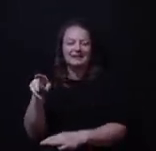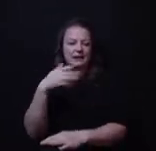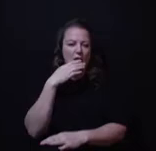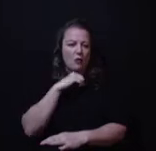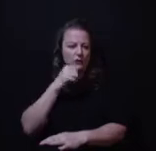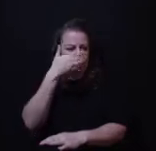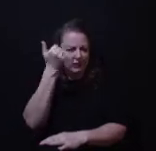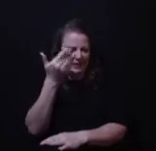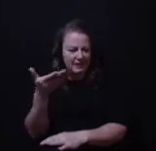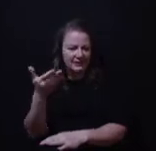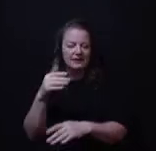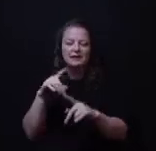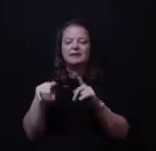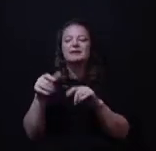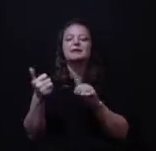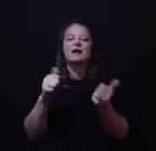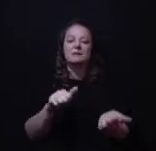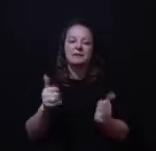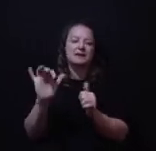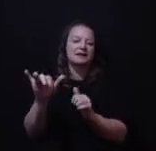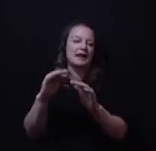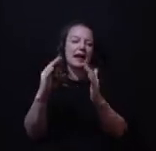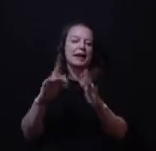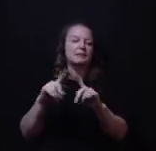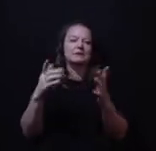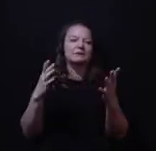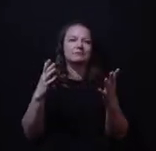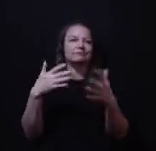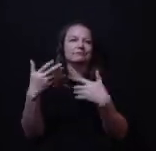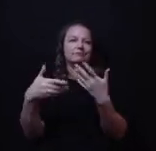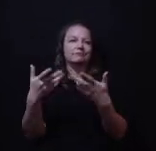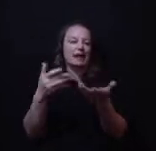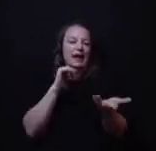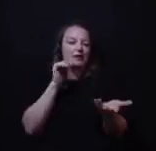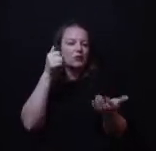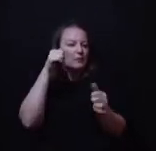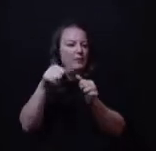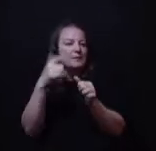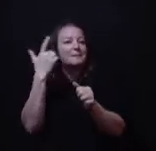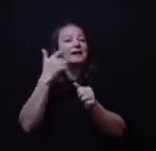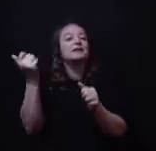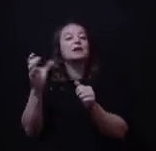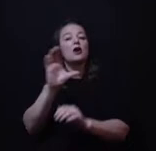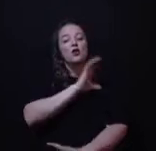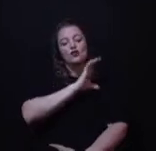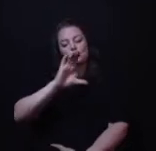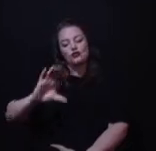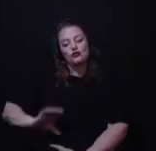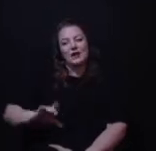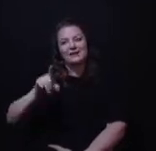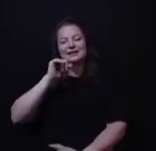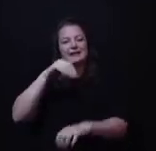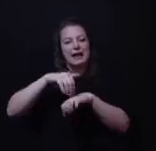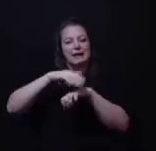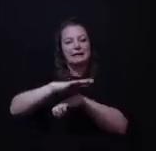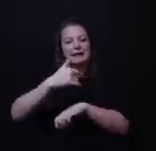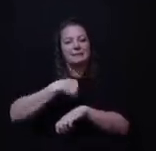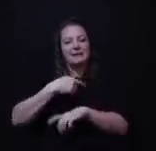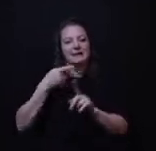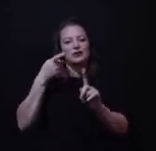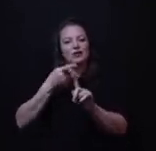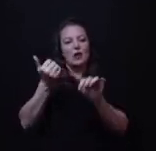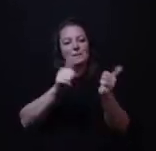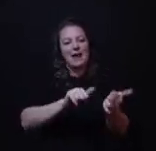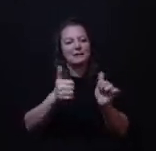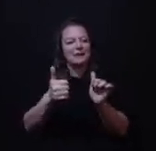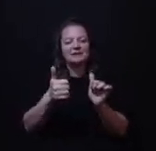also baptized the household of Stephanus. Besides that, I don't really remember. Because Christ did not send me to baptize, he